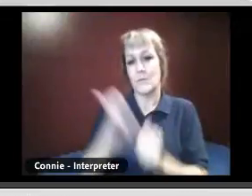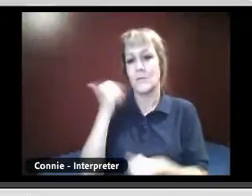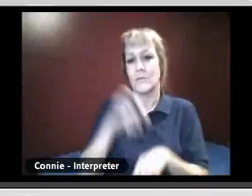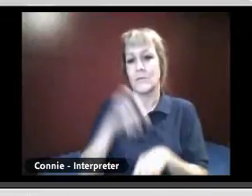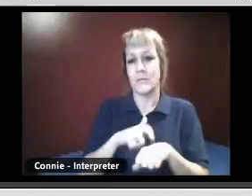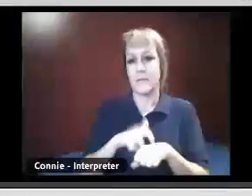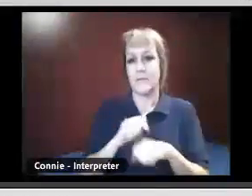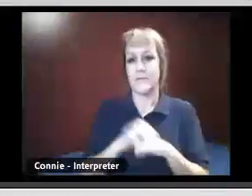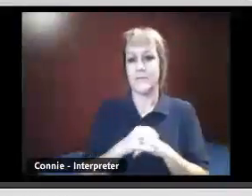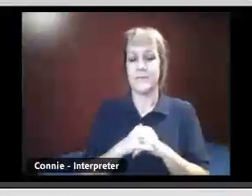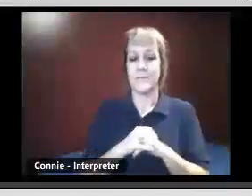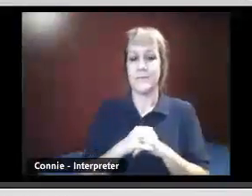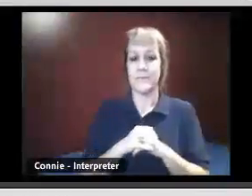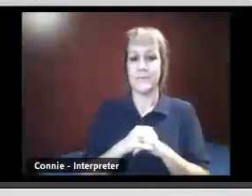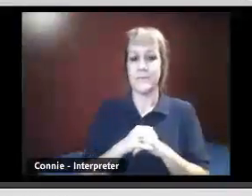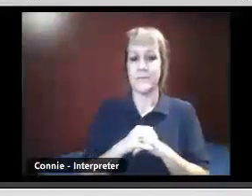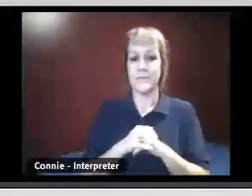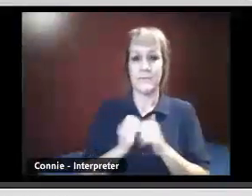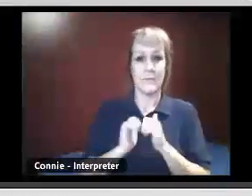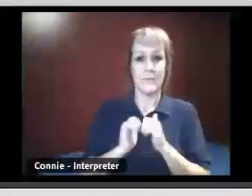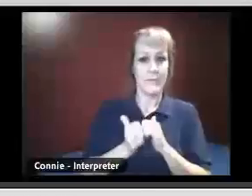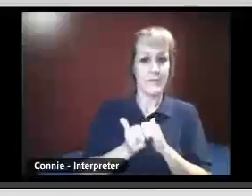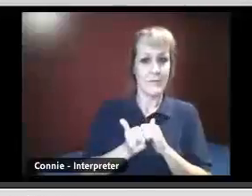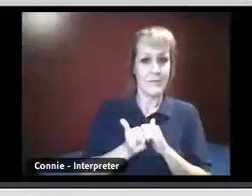circumstances. Now, how do we do that?